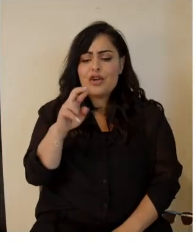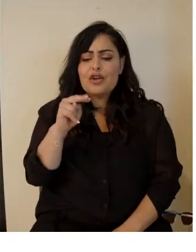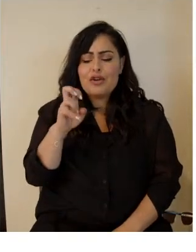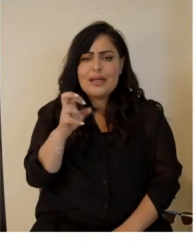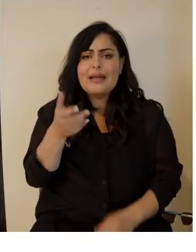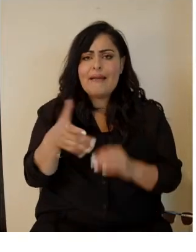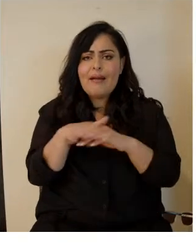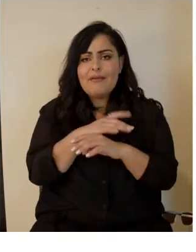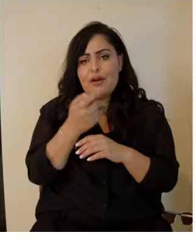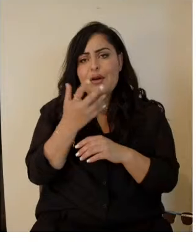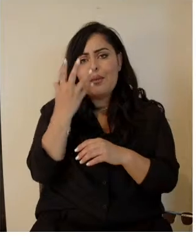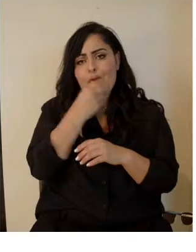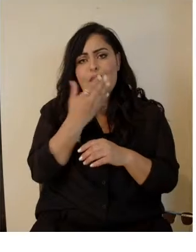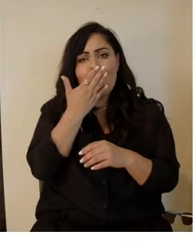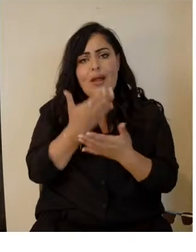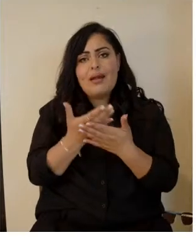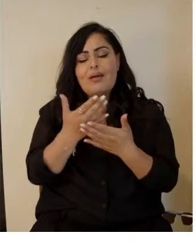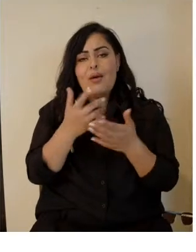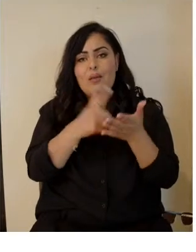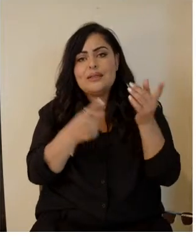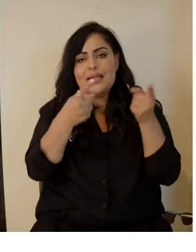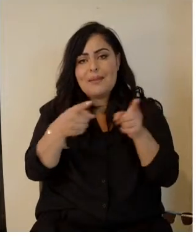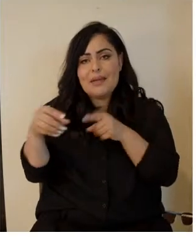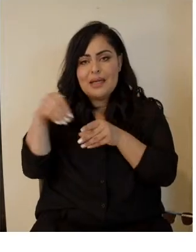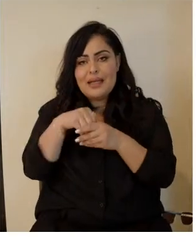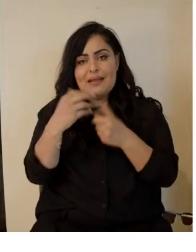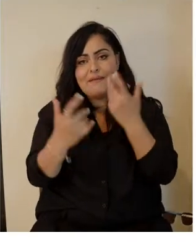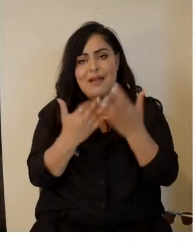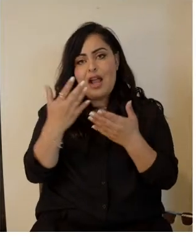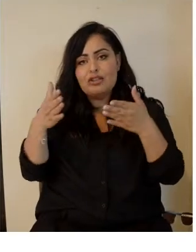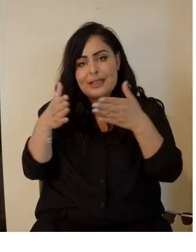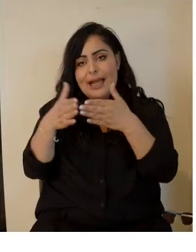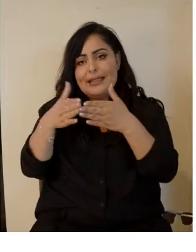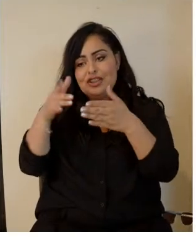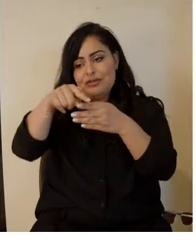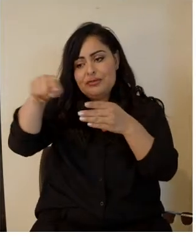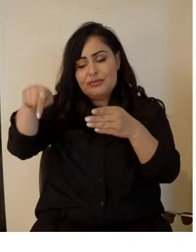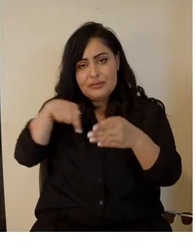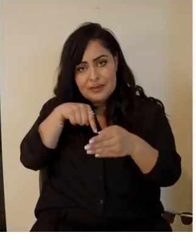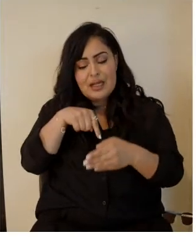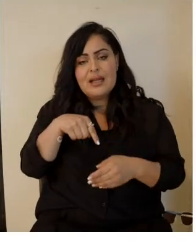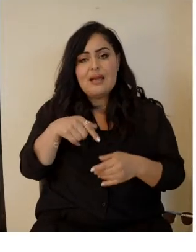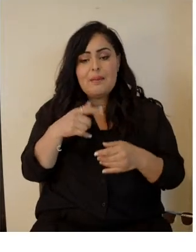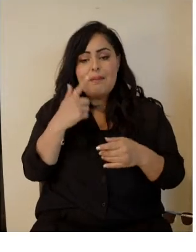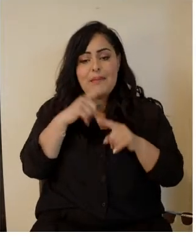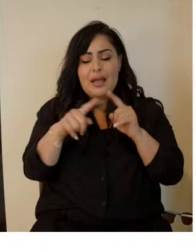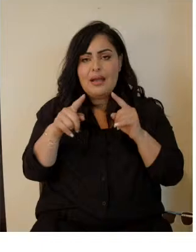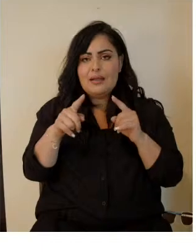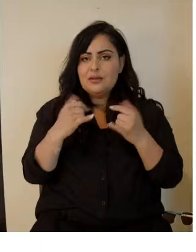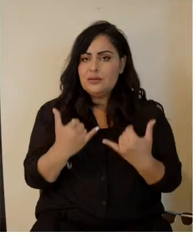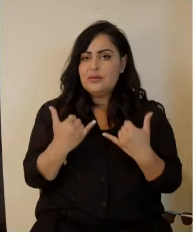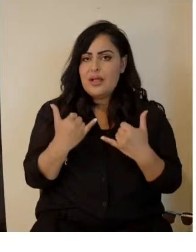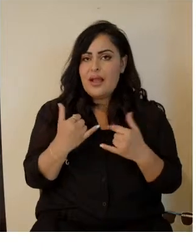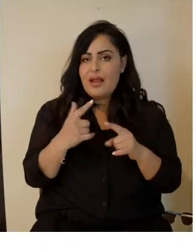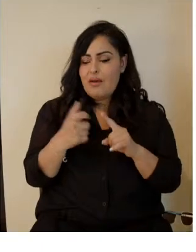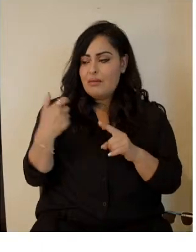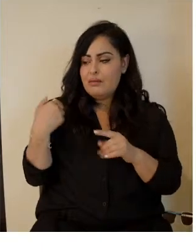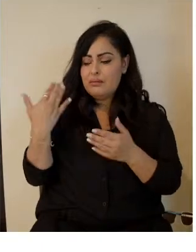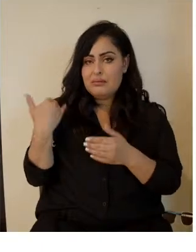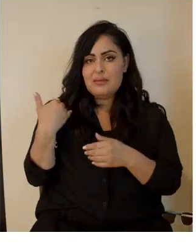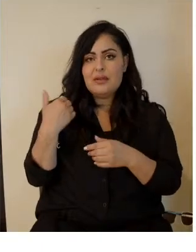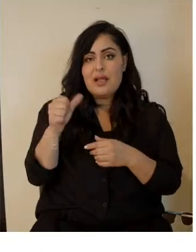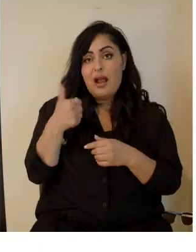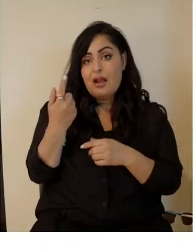pretty well what's going on out on the fire's edge. The big difference today from the past several days is we've lost the